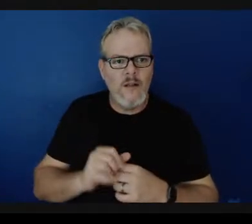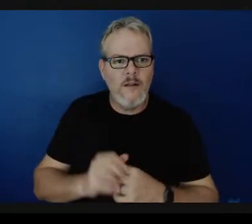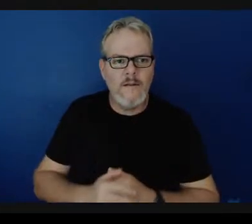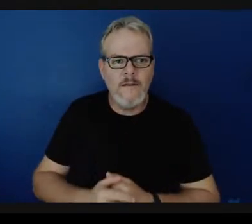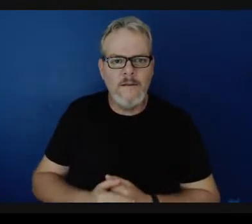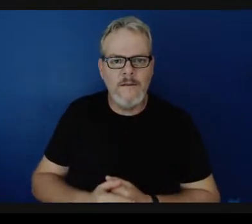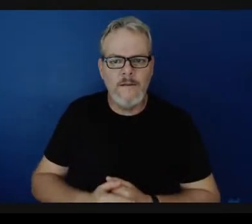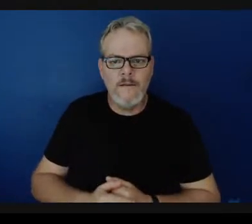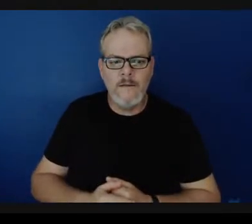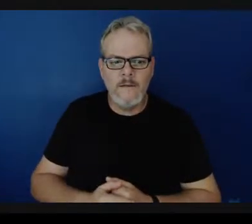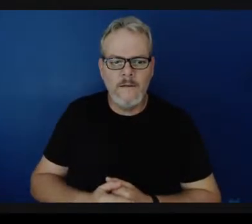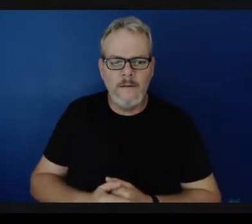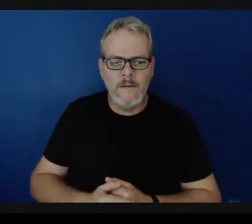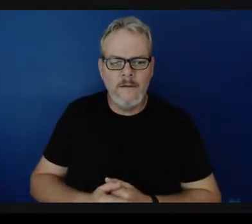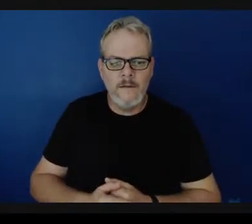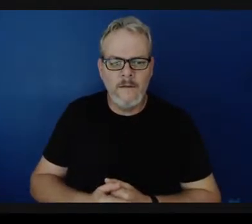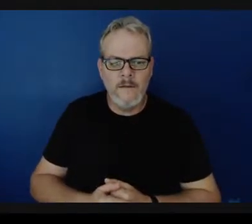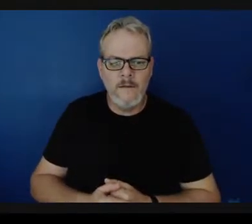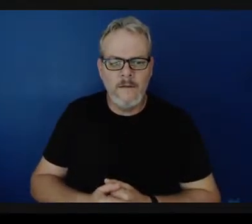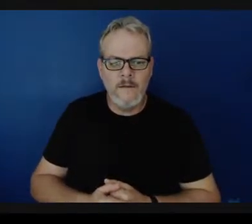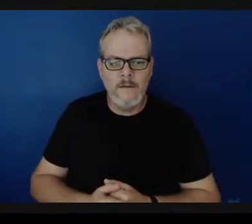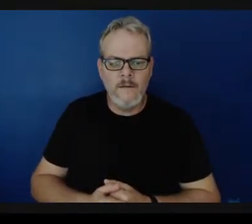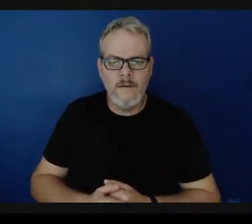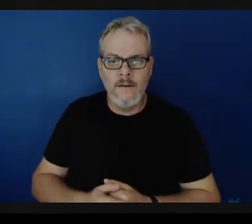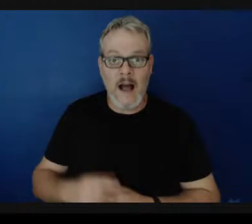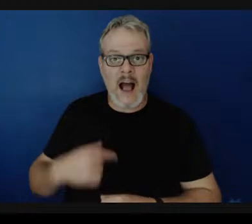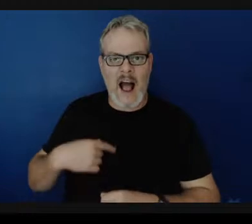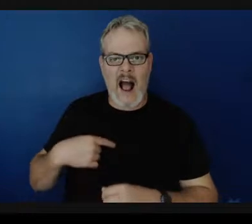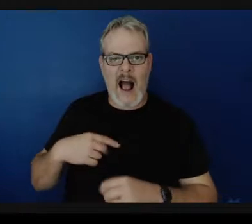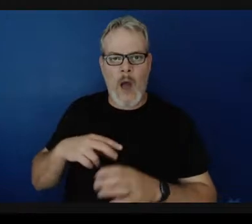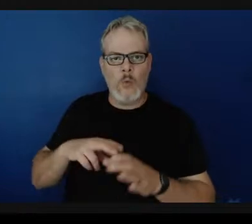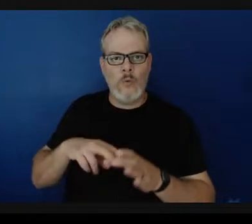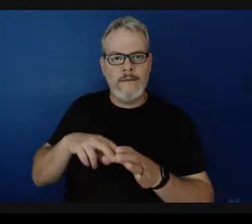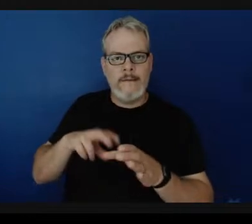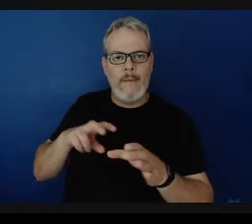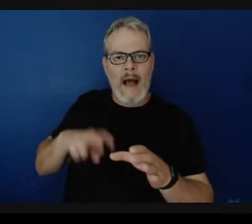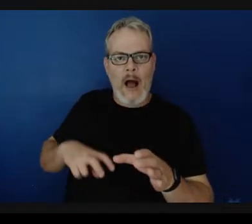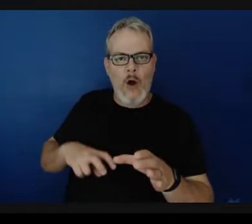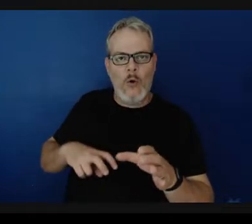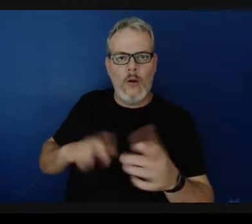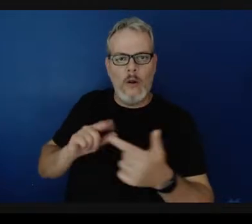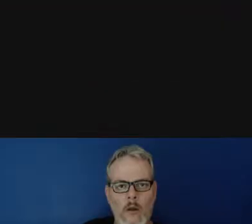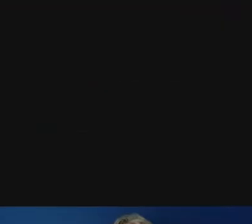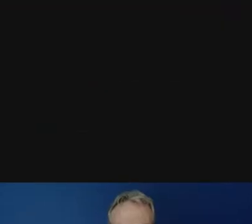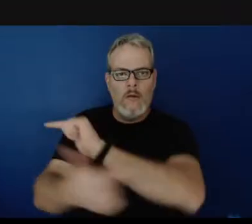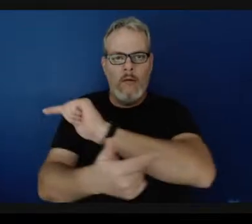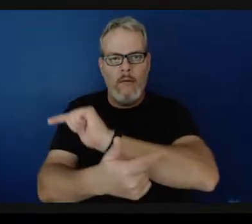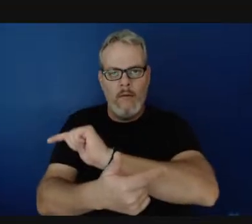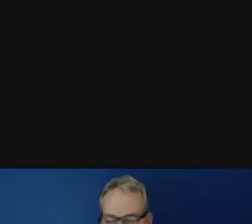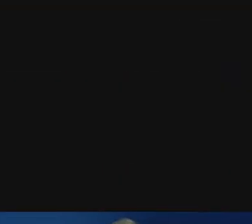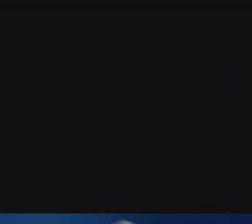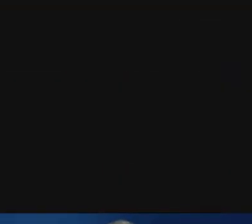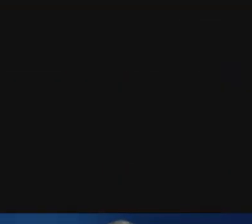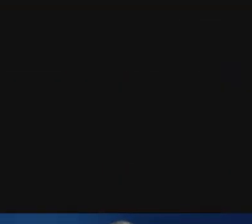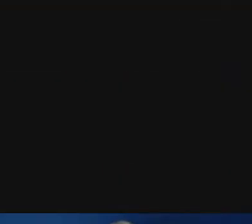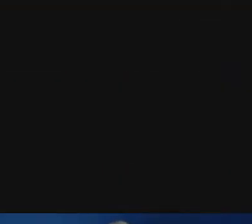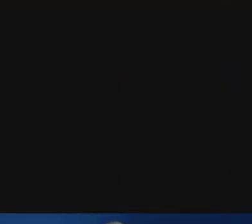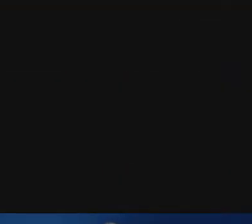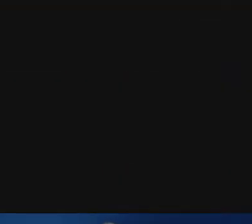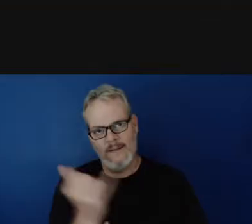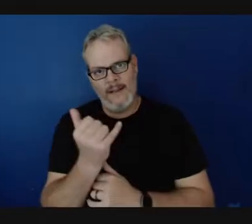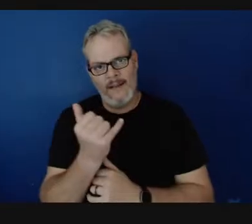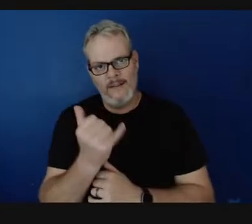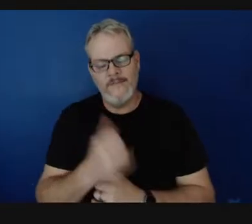So if you want to, I'll dip out if you want to line that up. I'm gone. There you go. See you later.